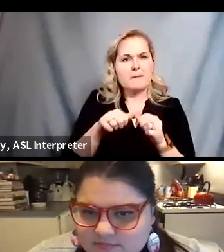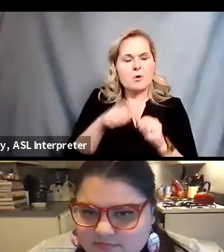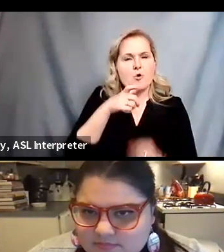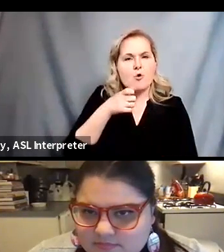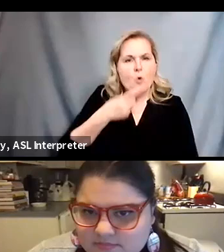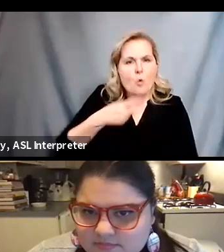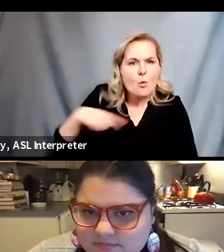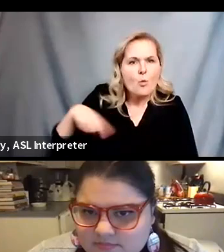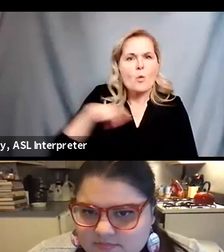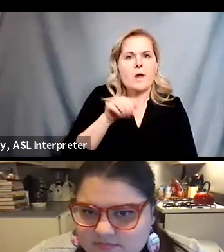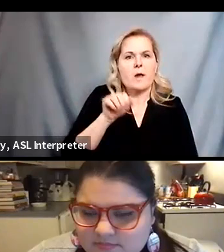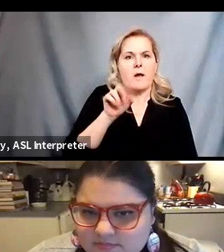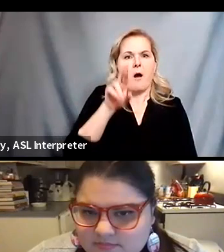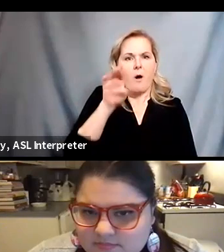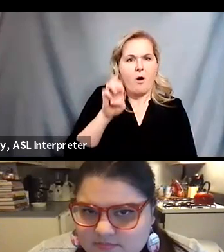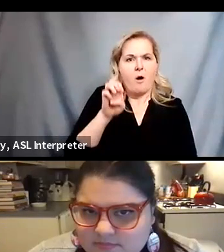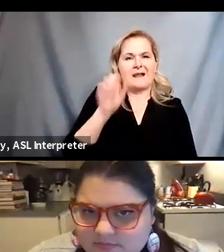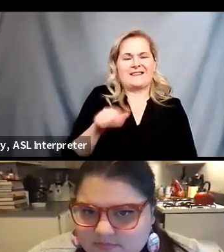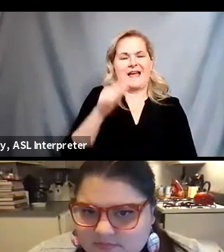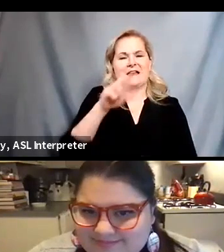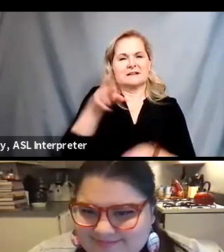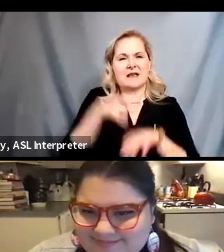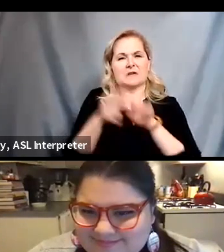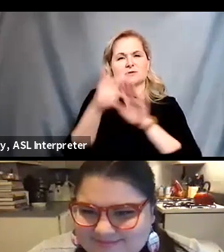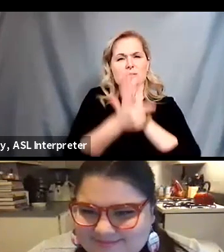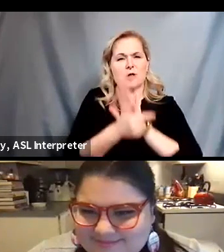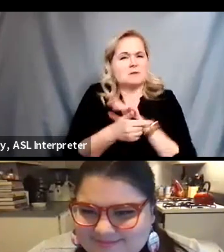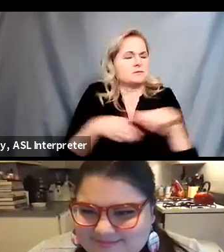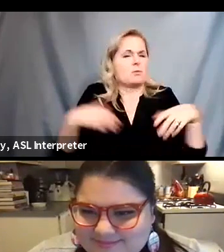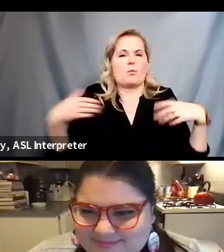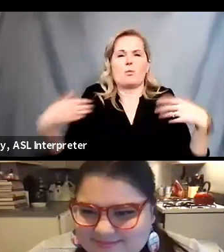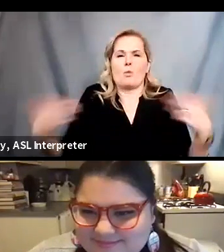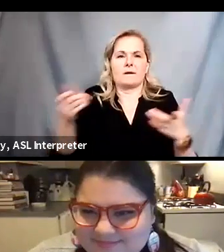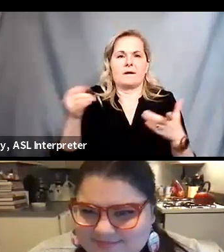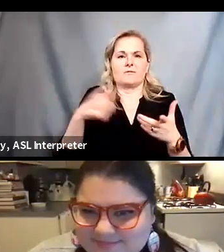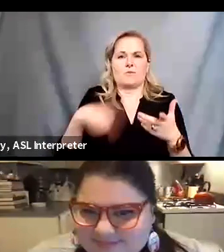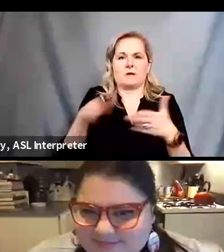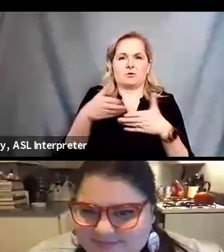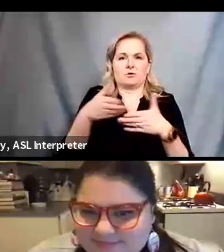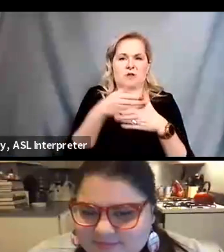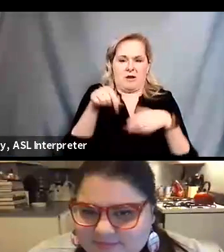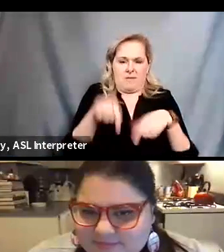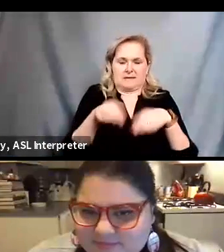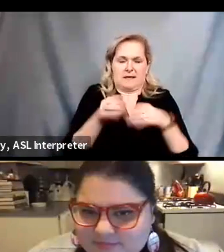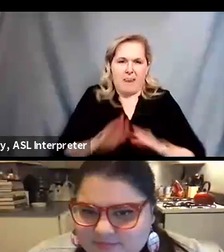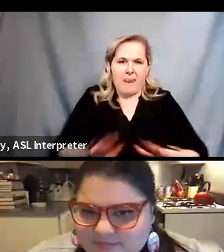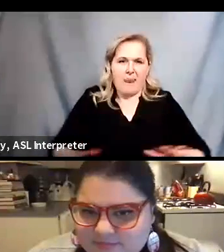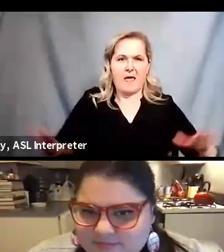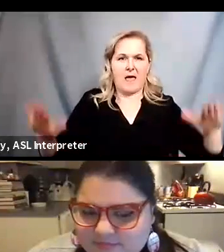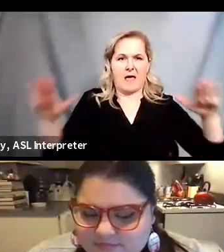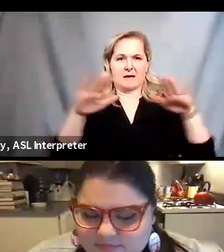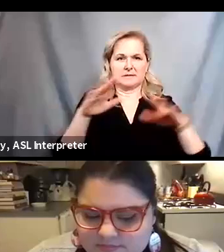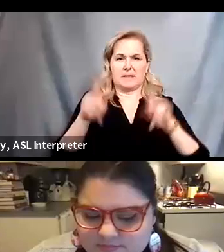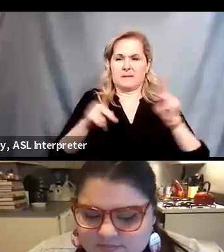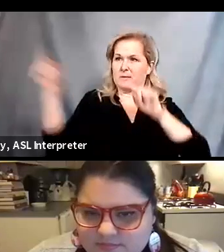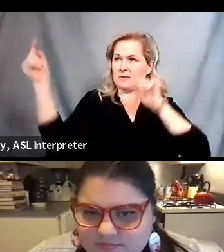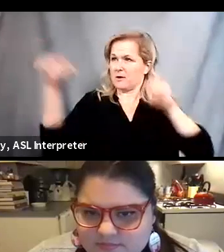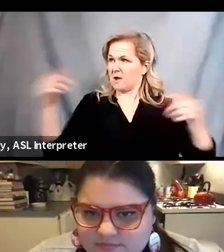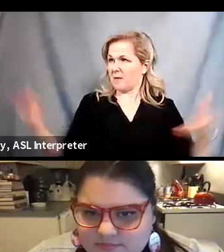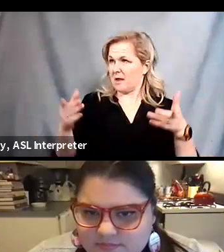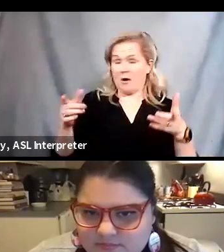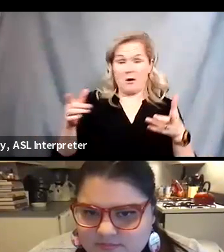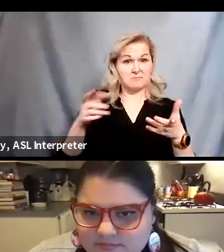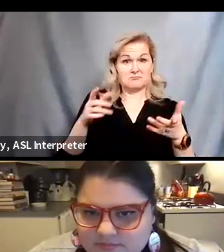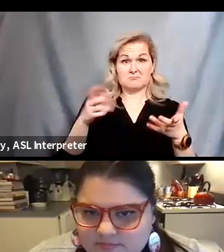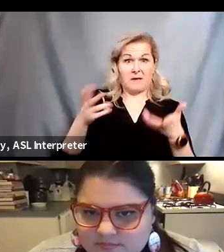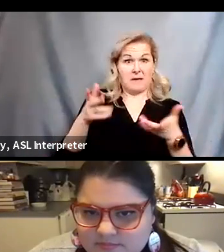those natural laws are, to remember that if we're going to share this land and if people have come here and are meant to be here,